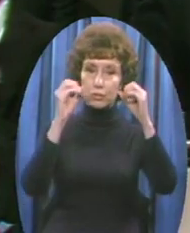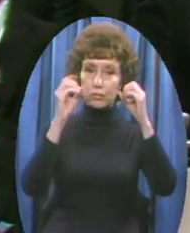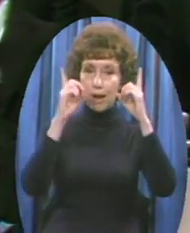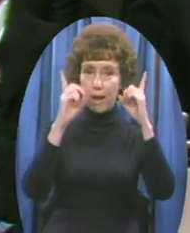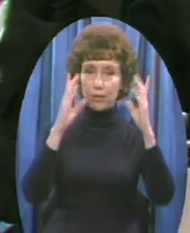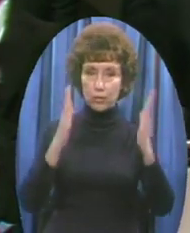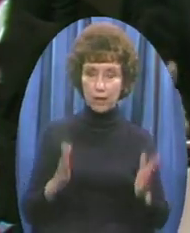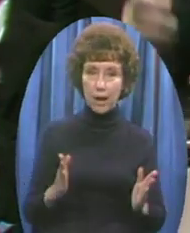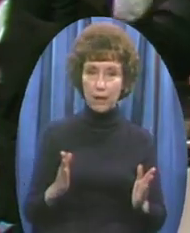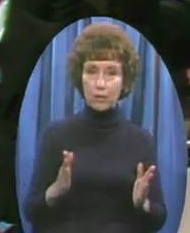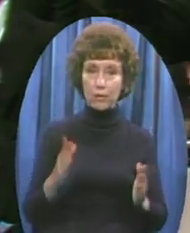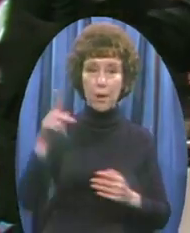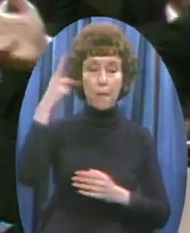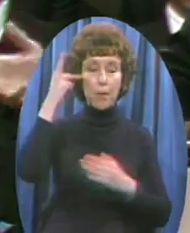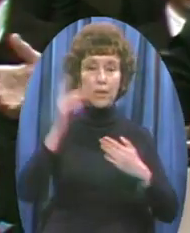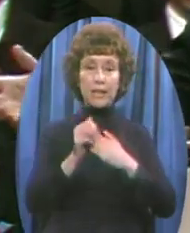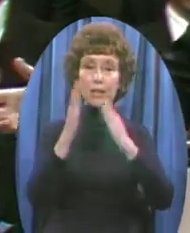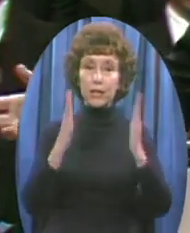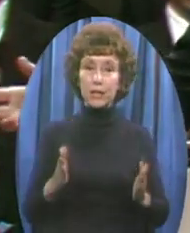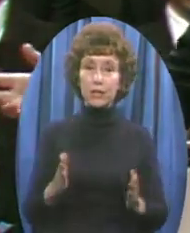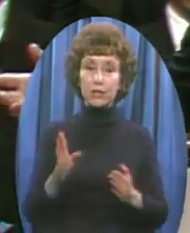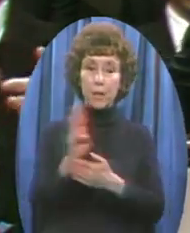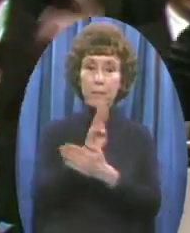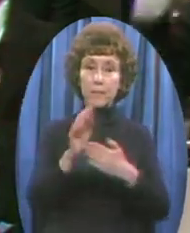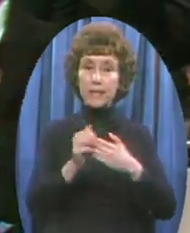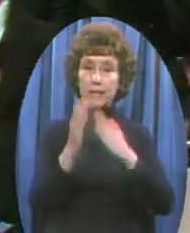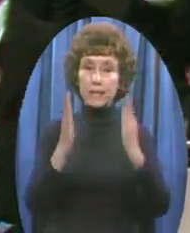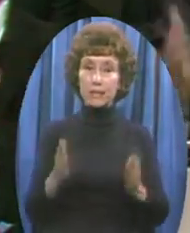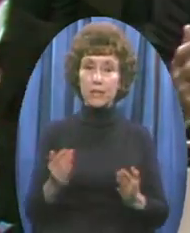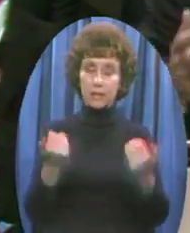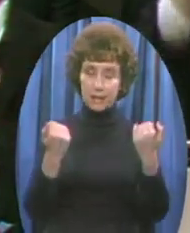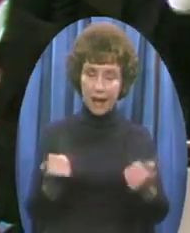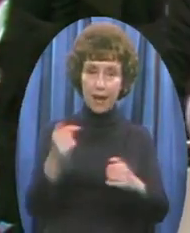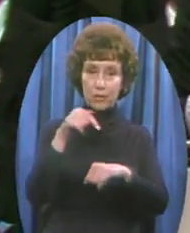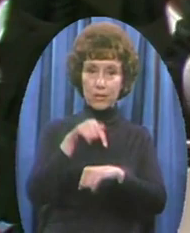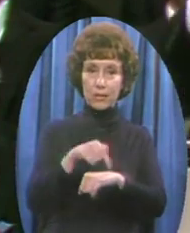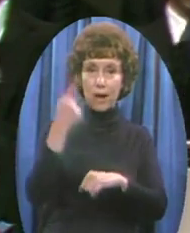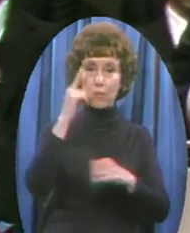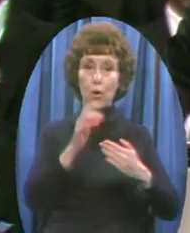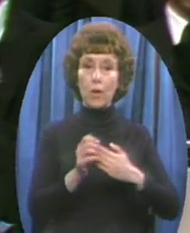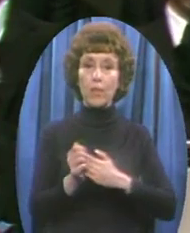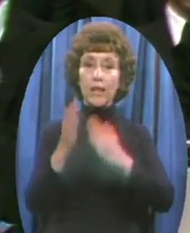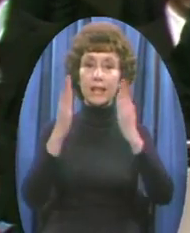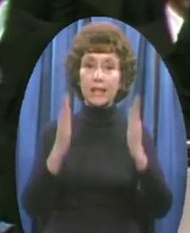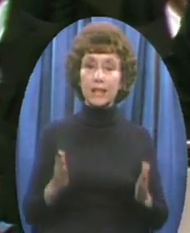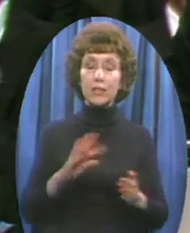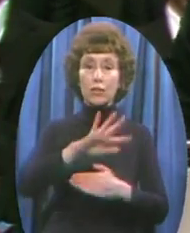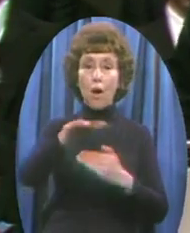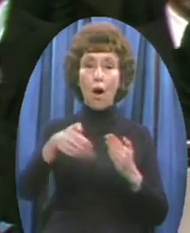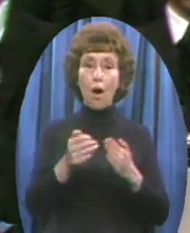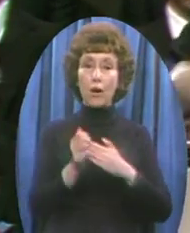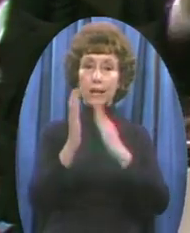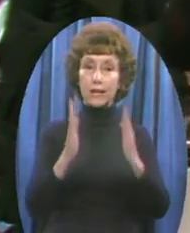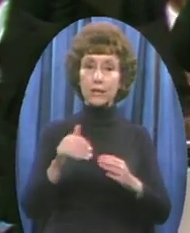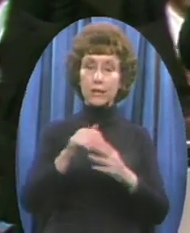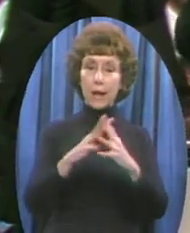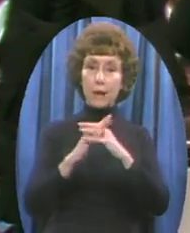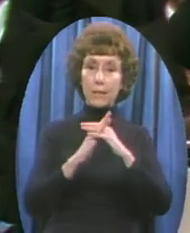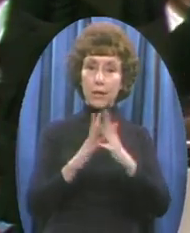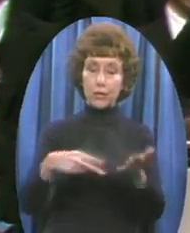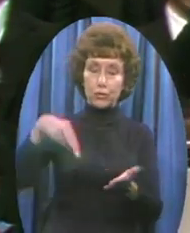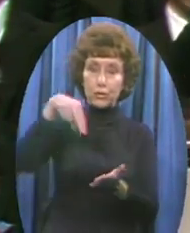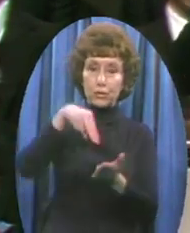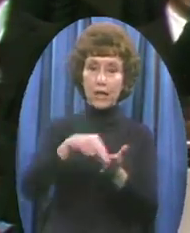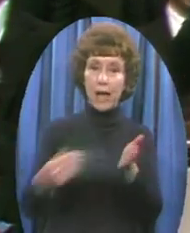and political leaders and business leaders. The time has come for the leaders of America to stand up against